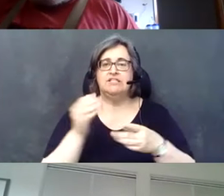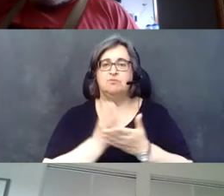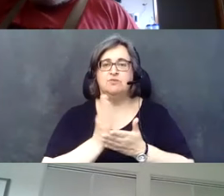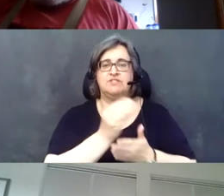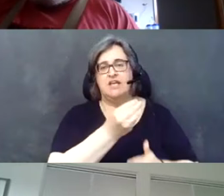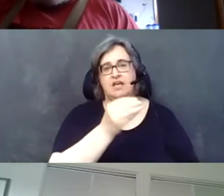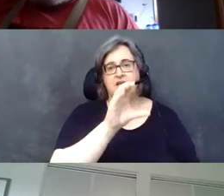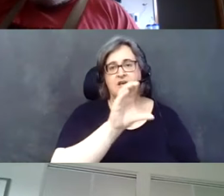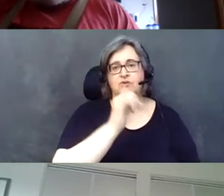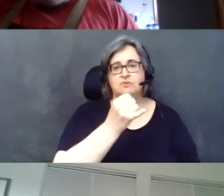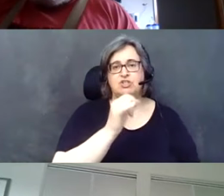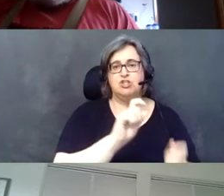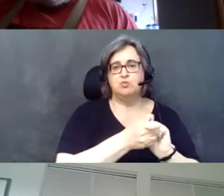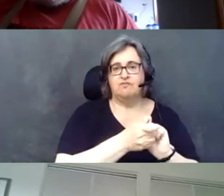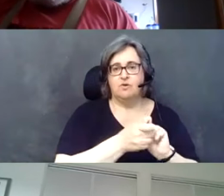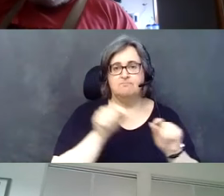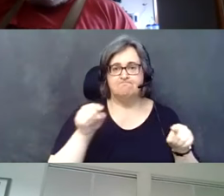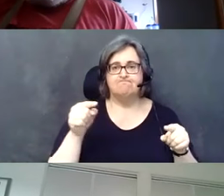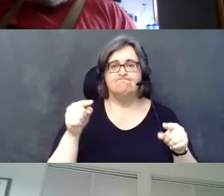criminal justice reform.